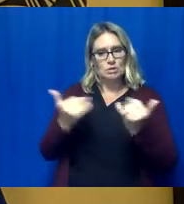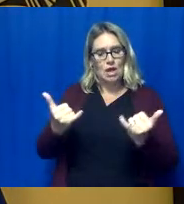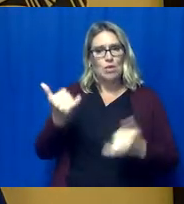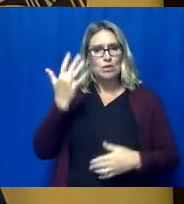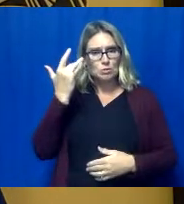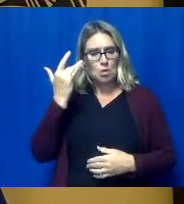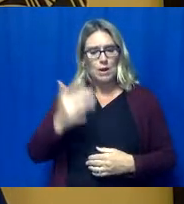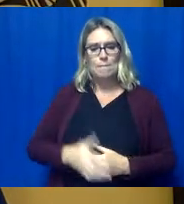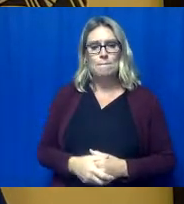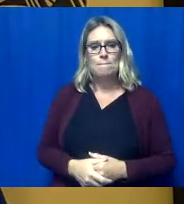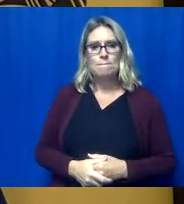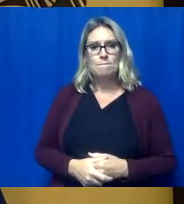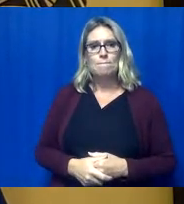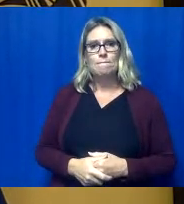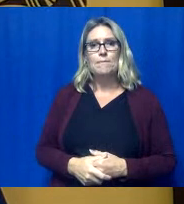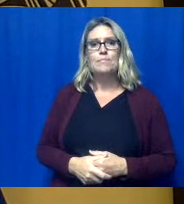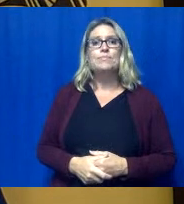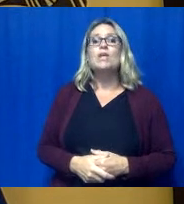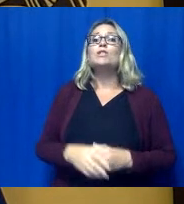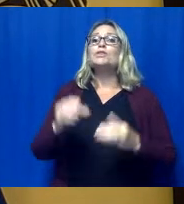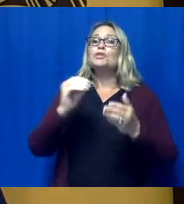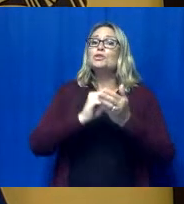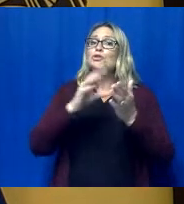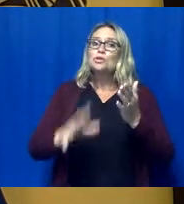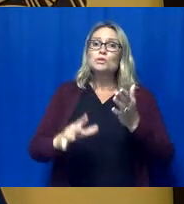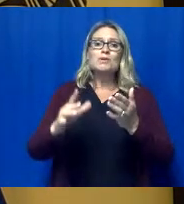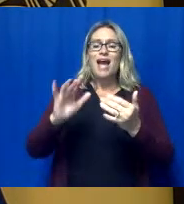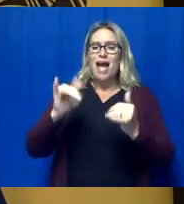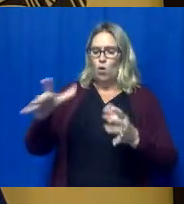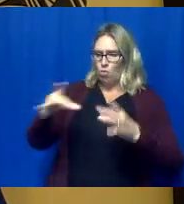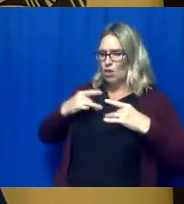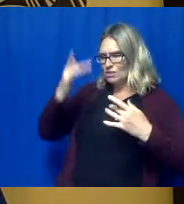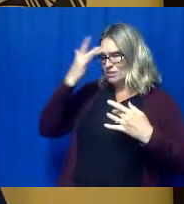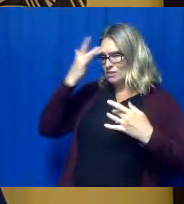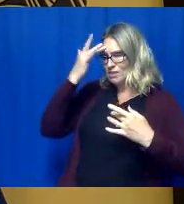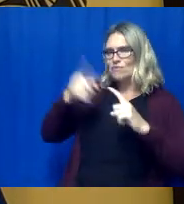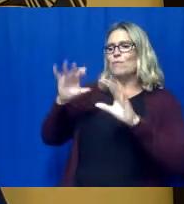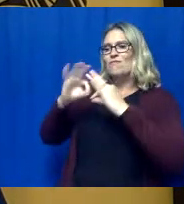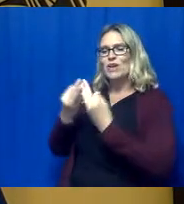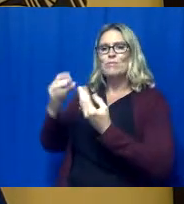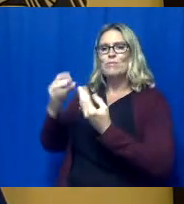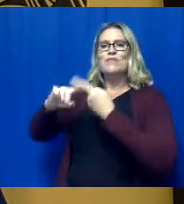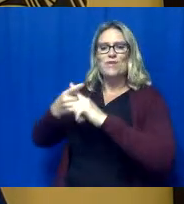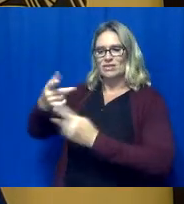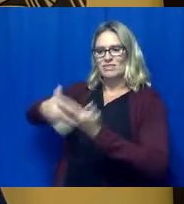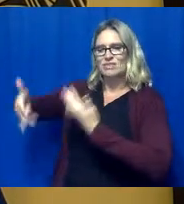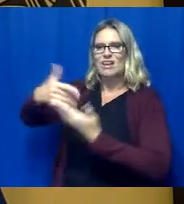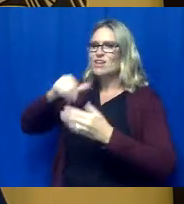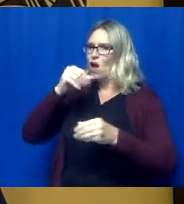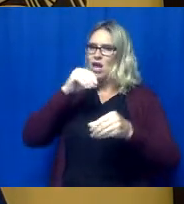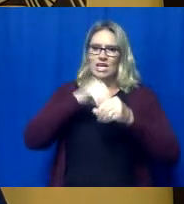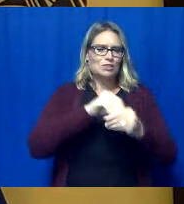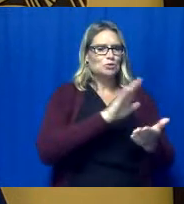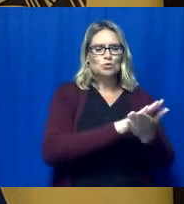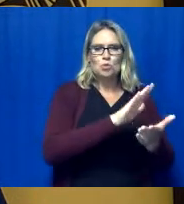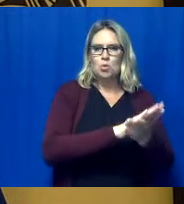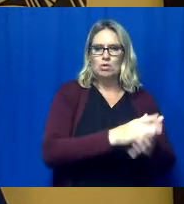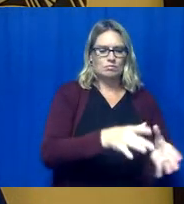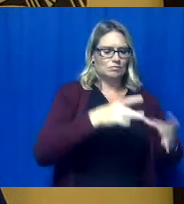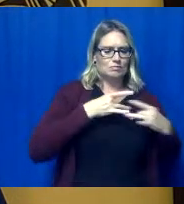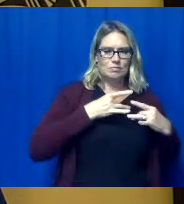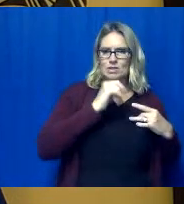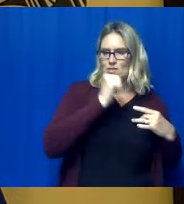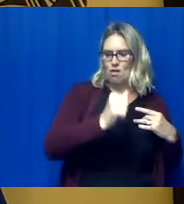For the most part, infections of students occurred outside of school in gatherings of family and friends rather than in the classroom. And we all must do our